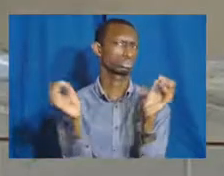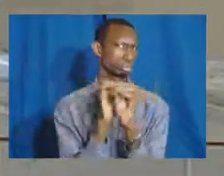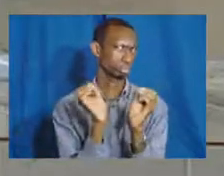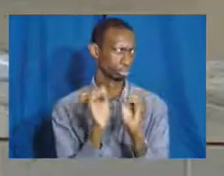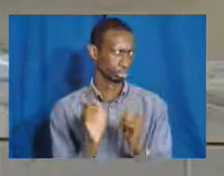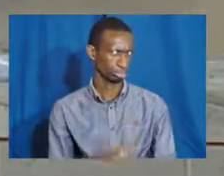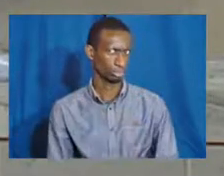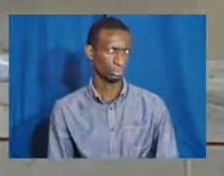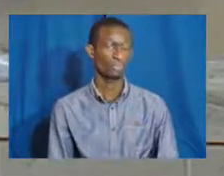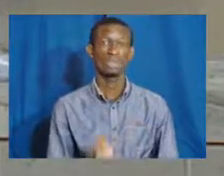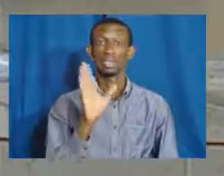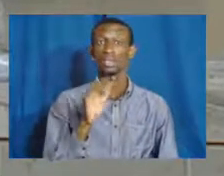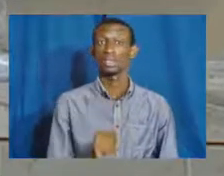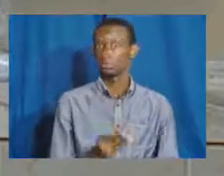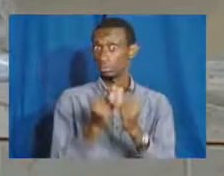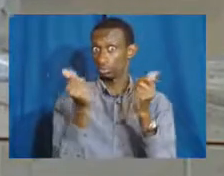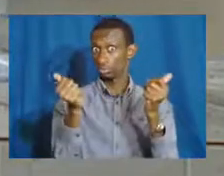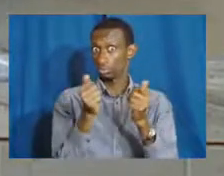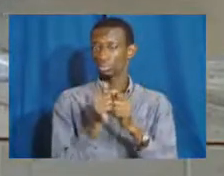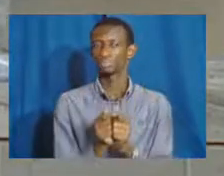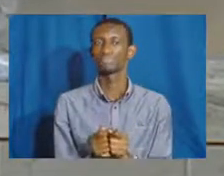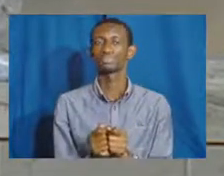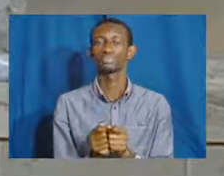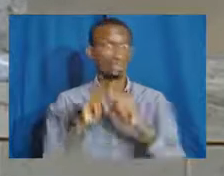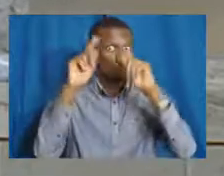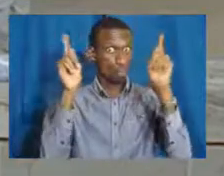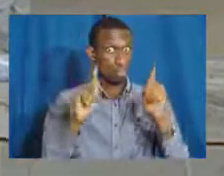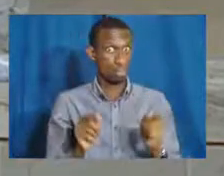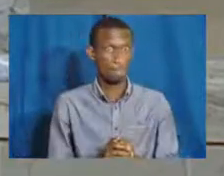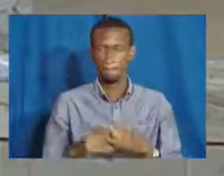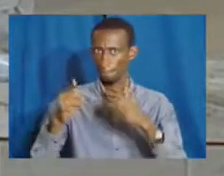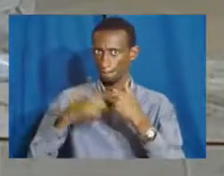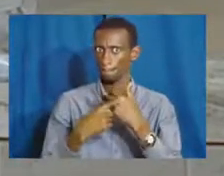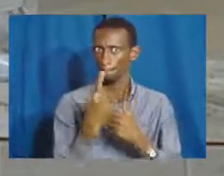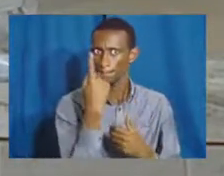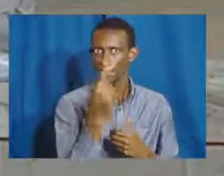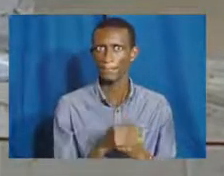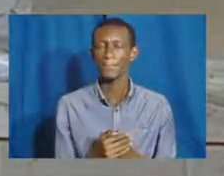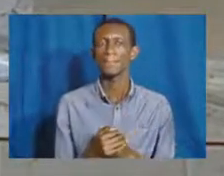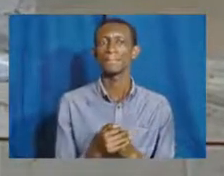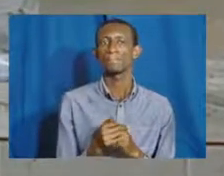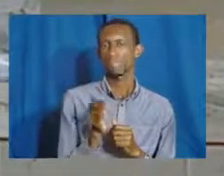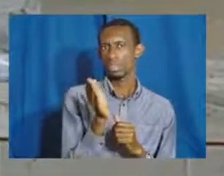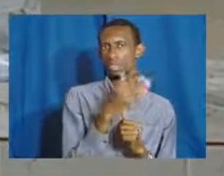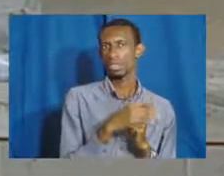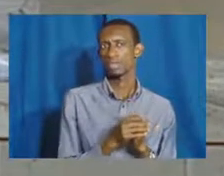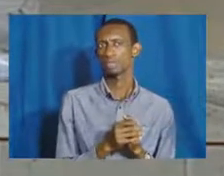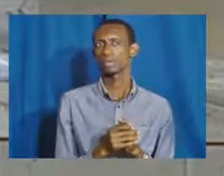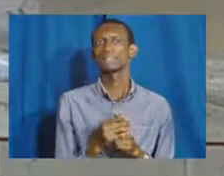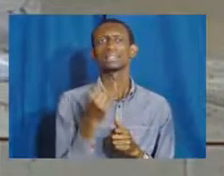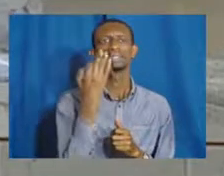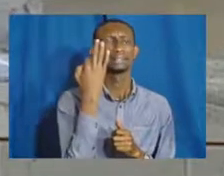all. So the set of solution is minus 1 and the 3